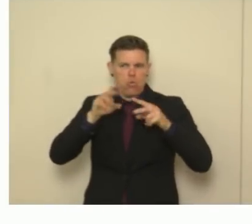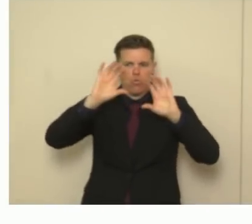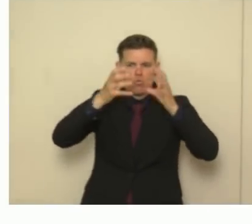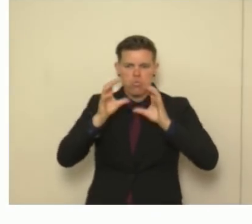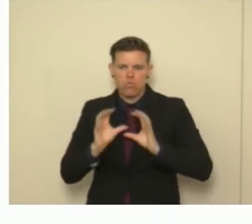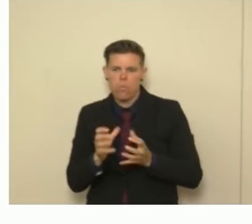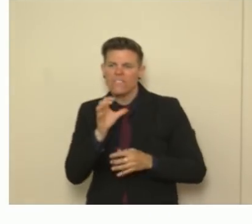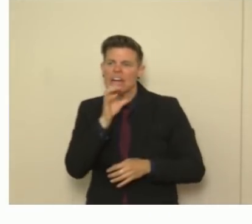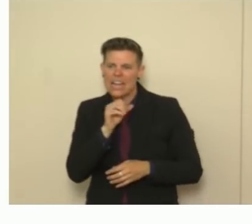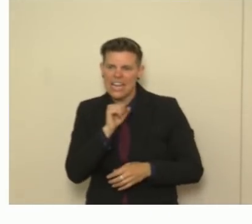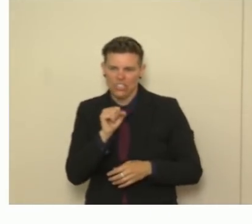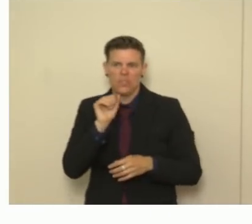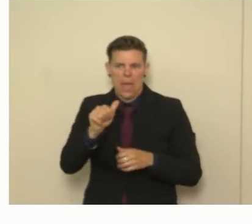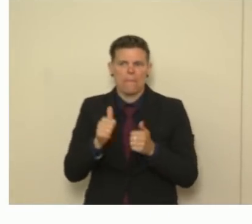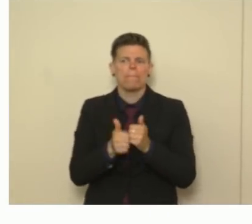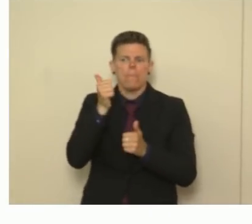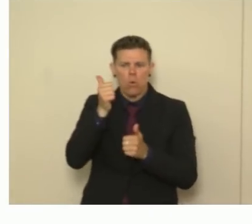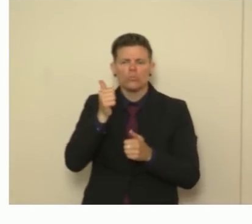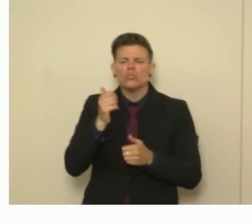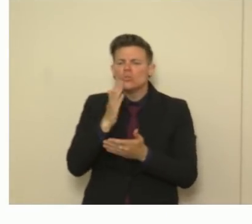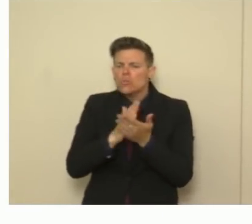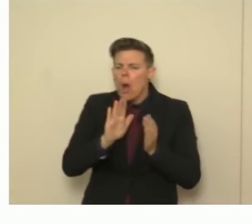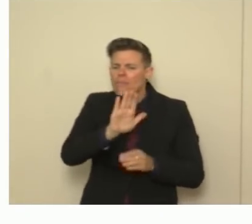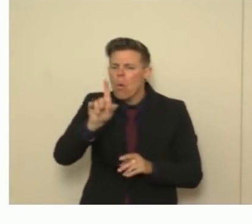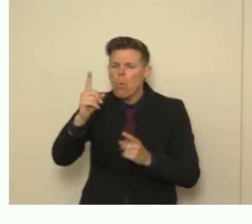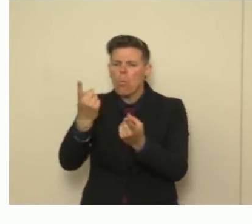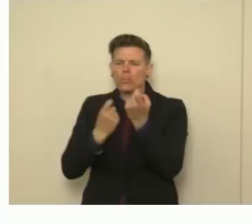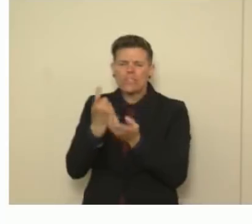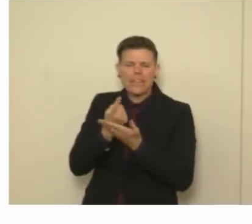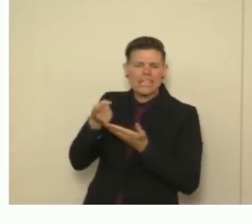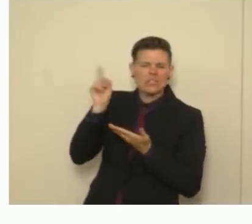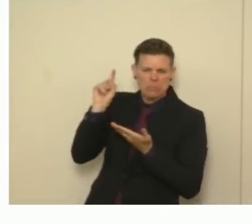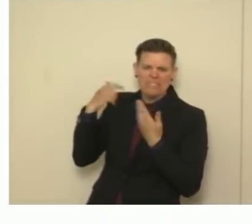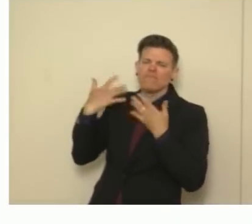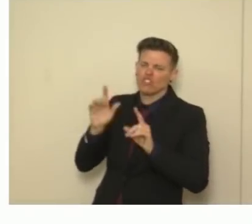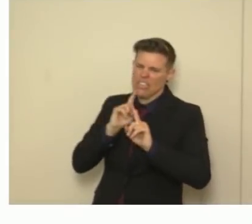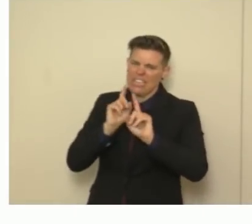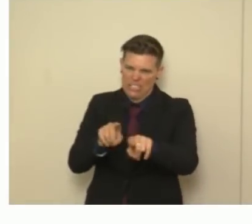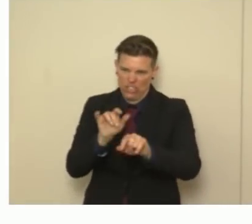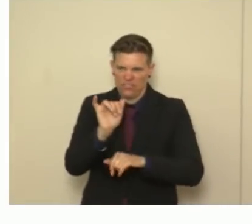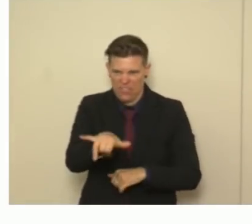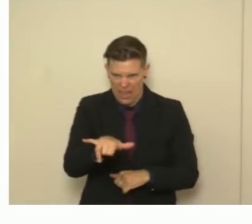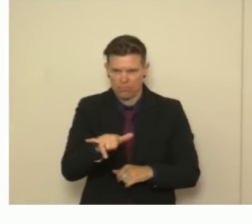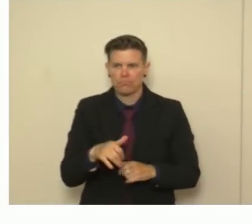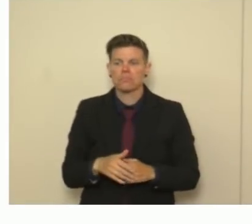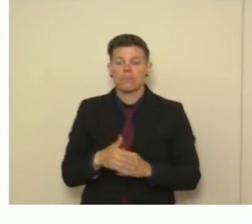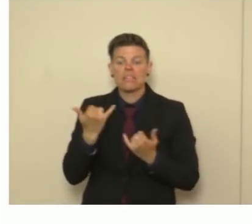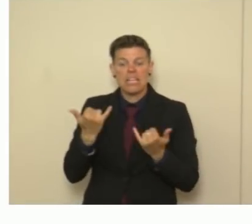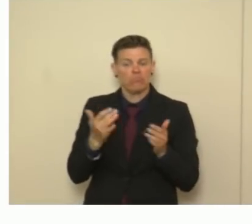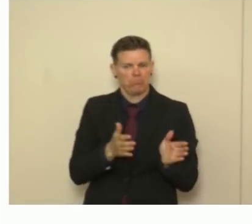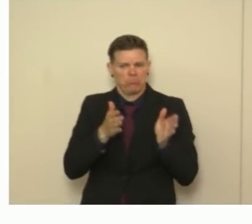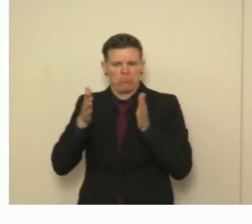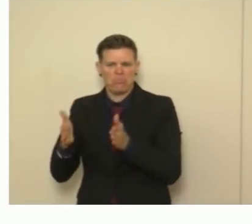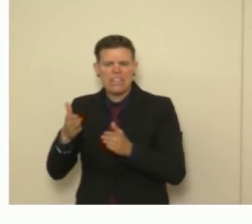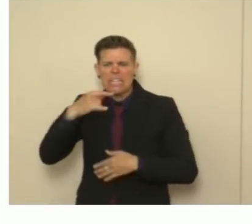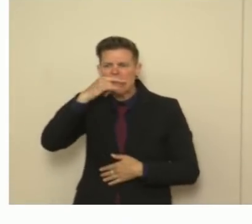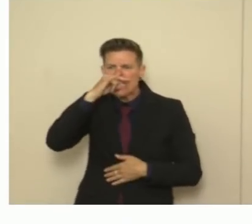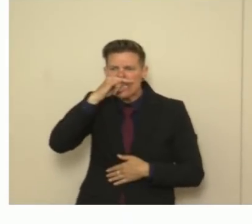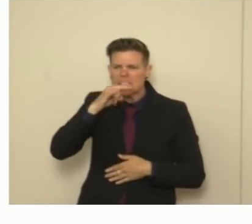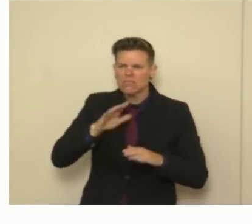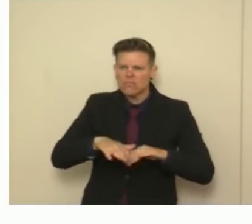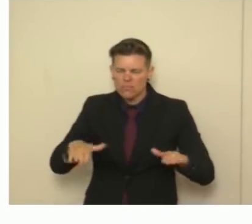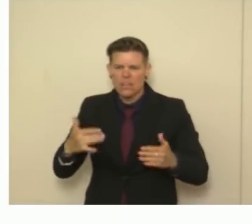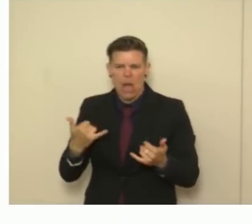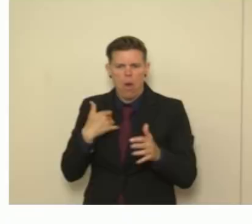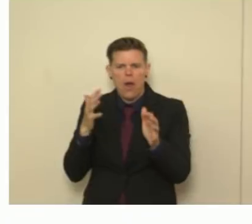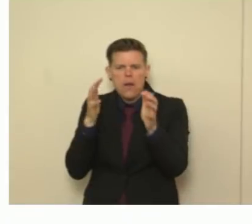got last week. With respect to kids, if we go to the next slide, we try to give you an update each week. Thanks to Janice